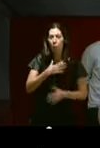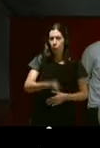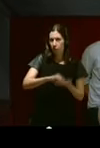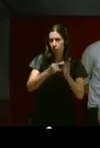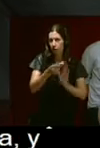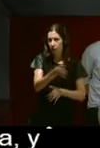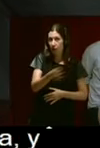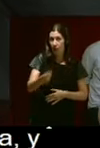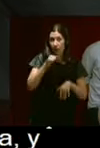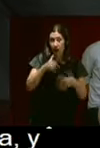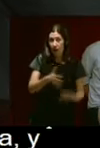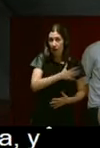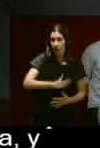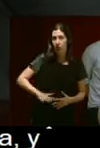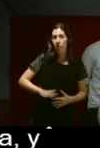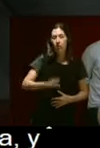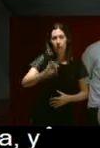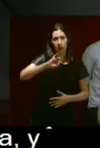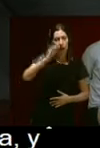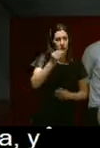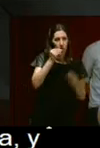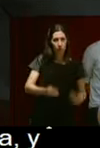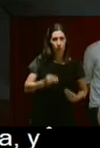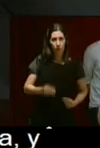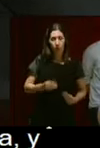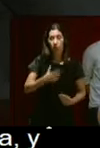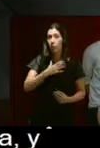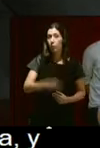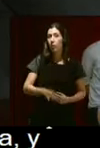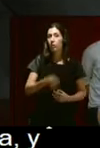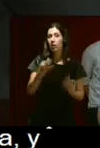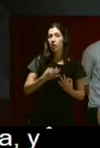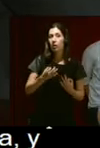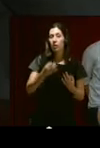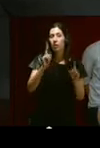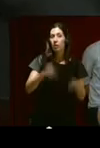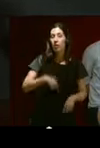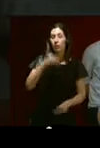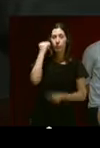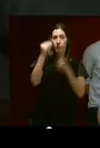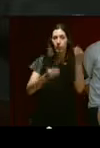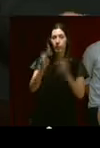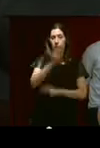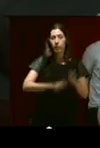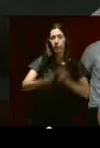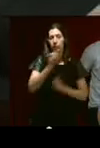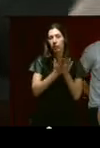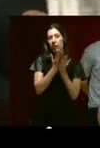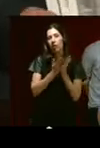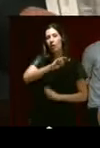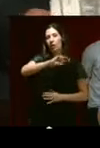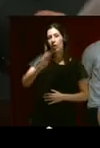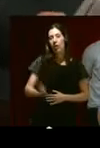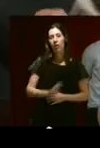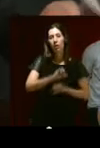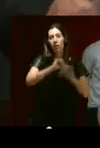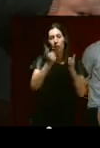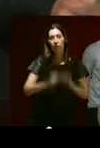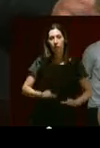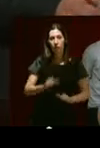have passed away, then everybody would have a smartphone. Right now, it is a very good idea. Nevertheless, we should come up with